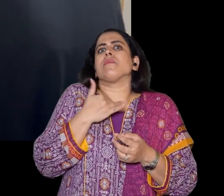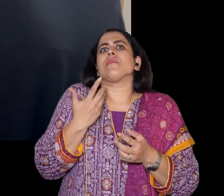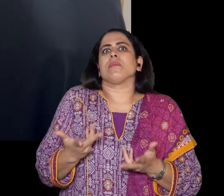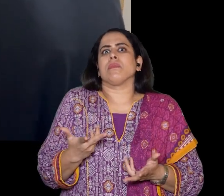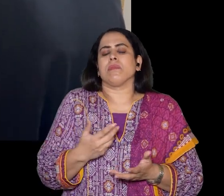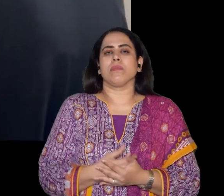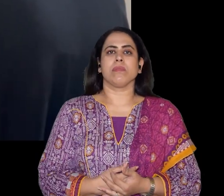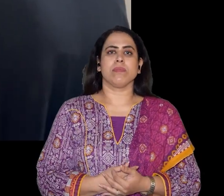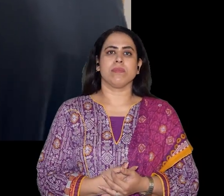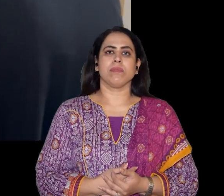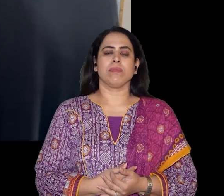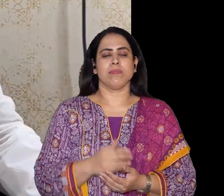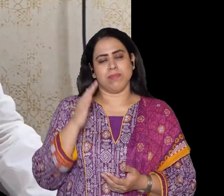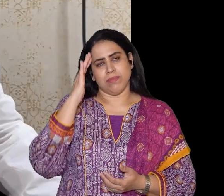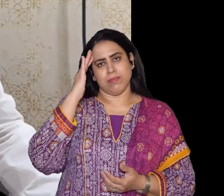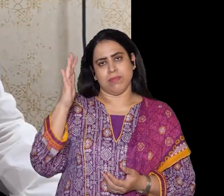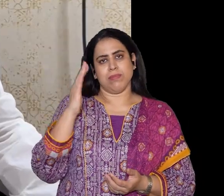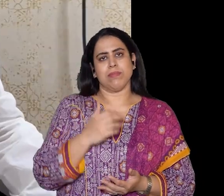the eyes.